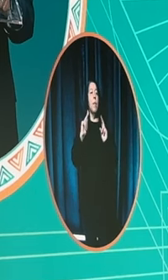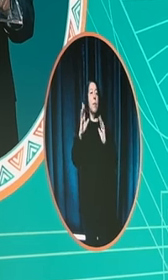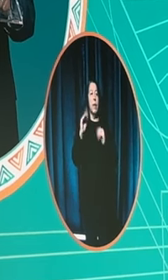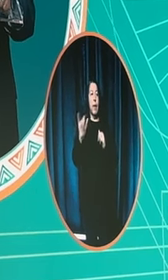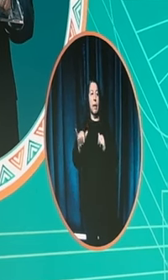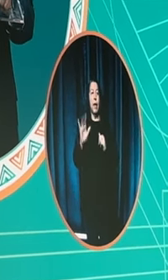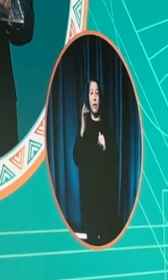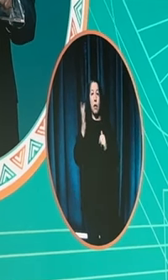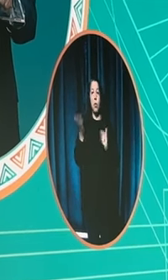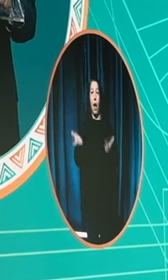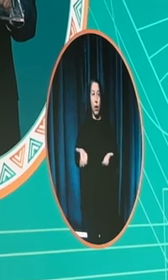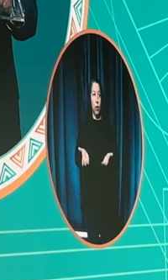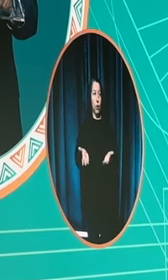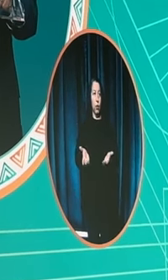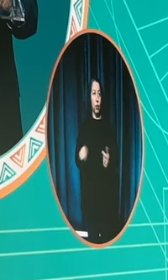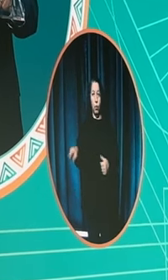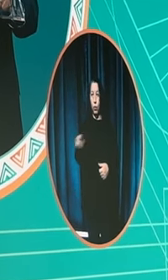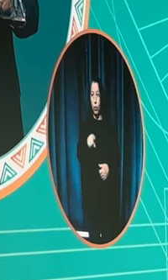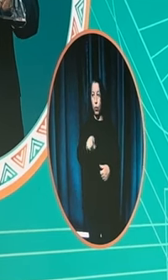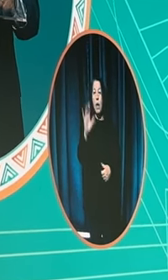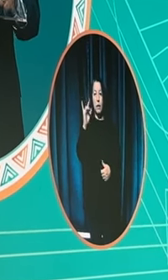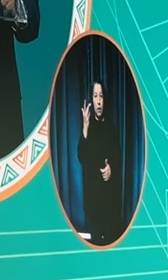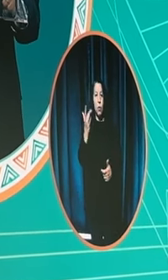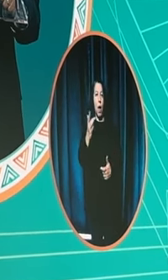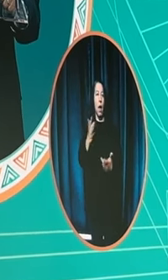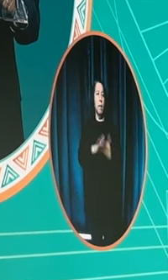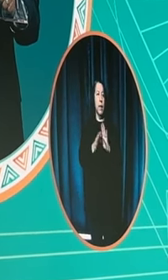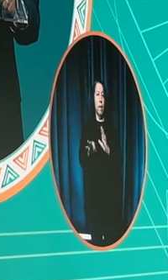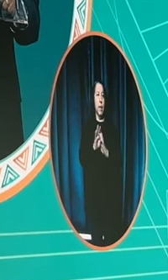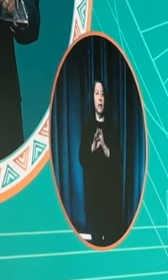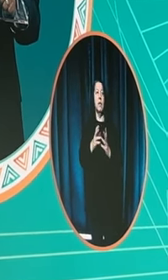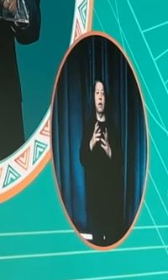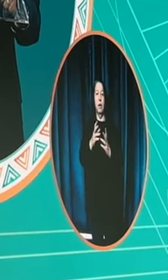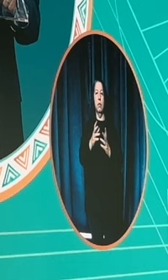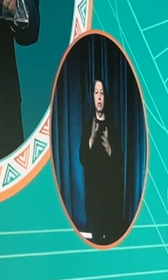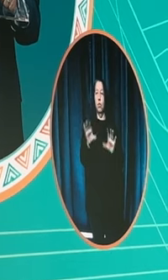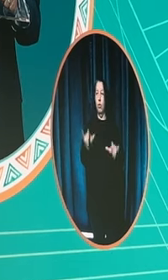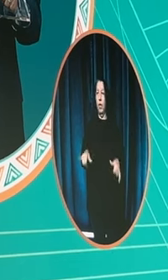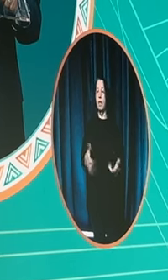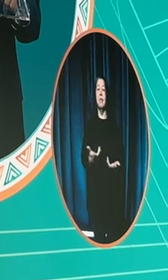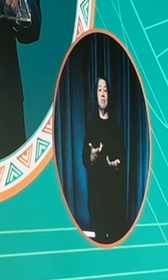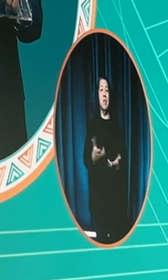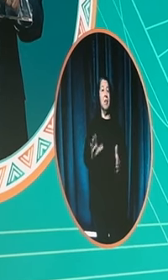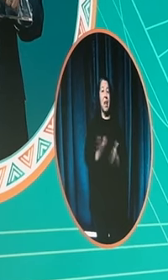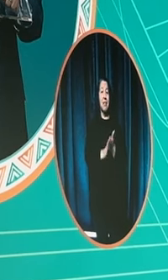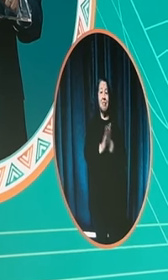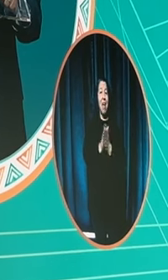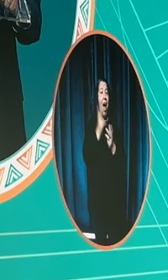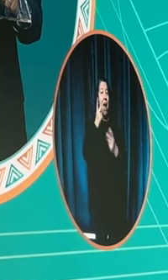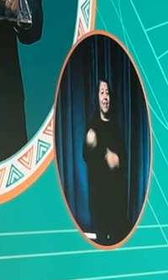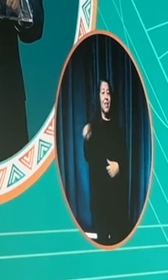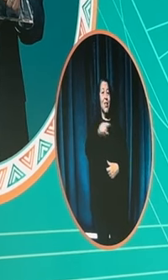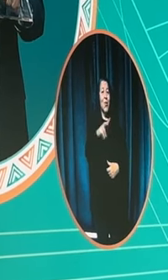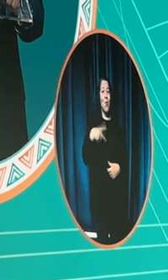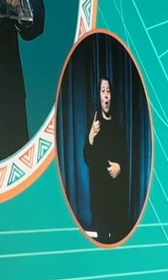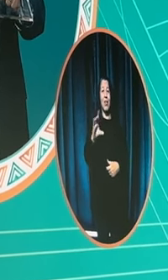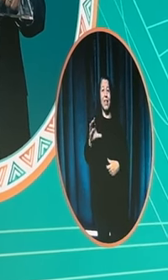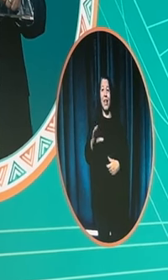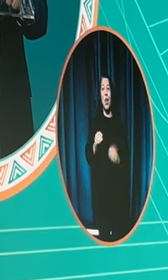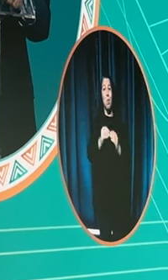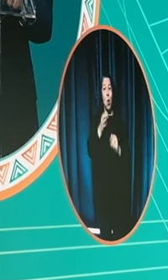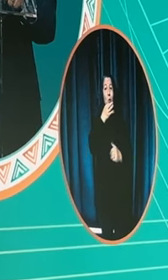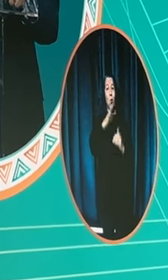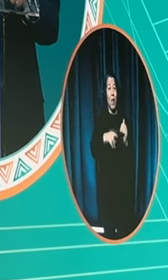And we're going to do this together. So let's proceed. Let's get this done. And I'll see you in Washington, D.C. sooner than you